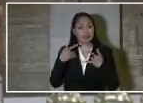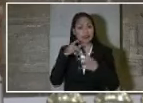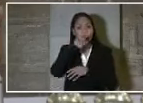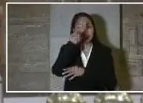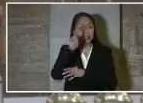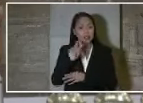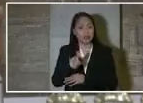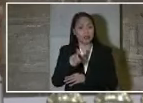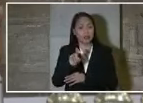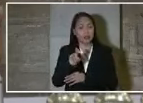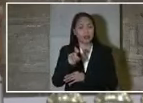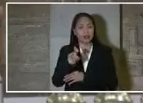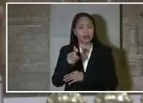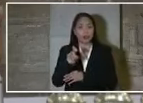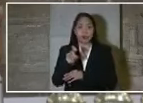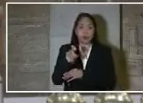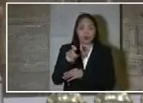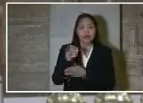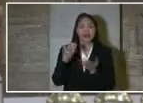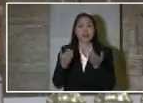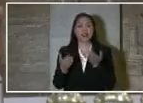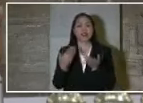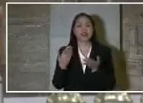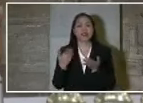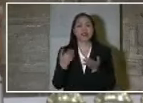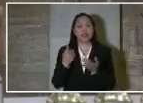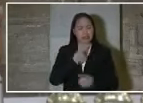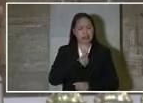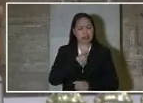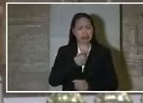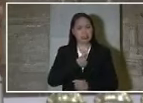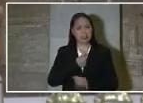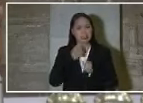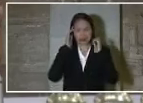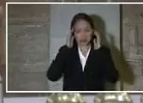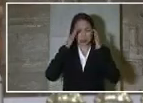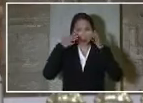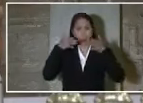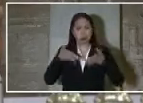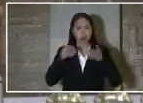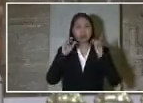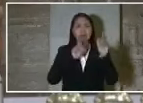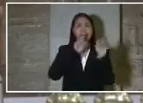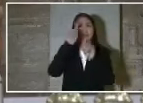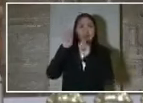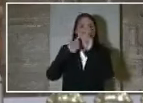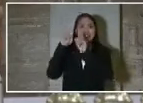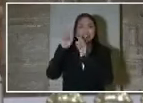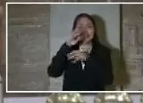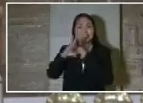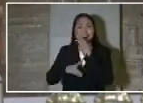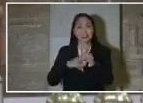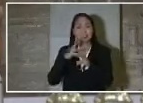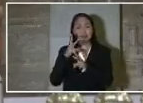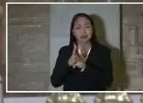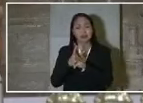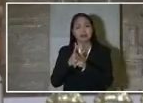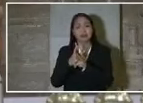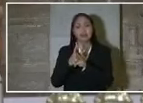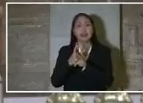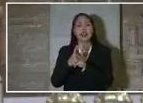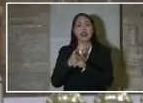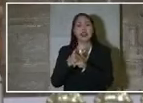do we consider ourselves even stars in this world, and we have